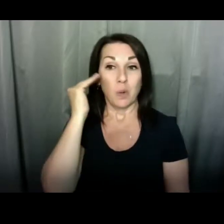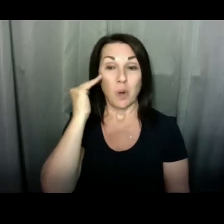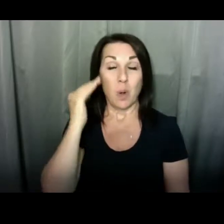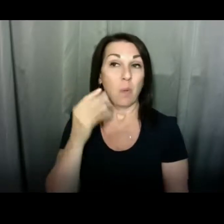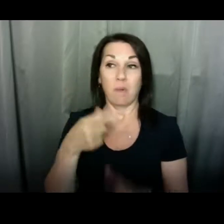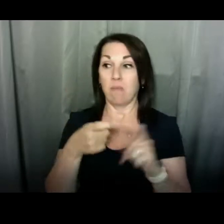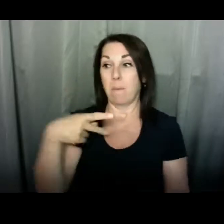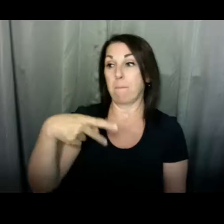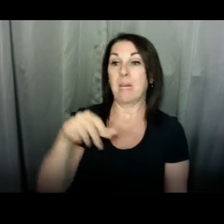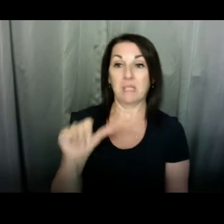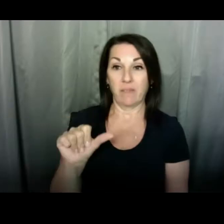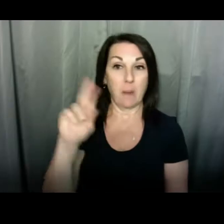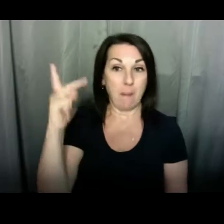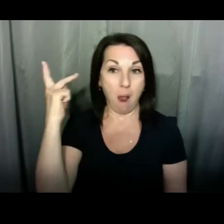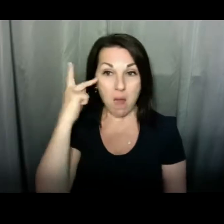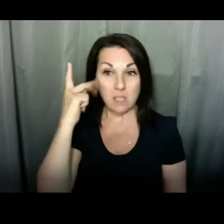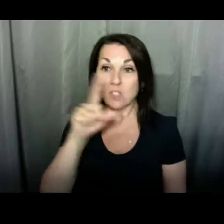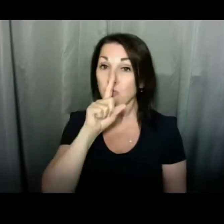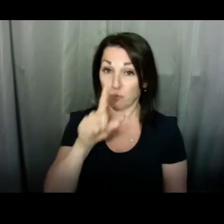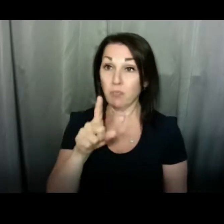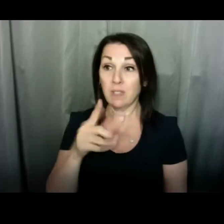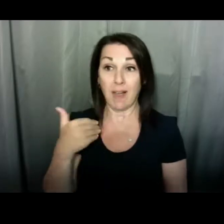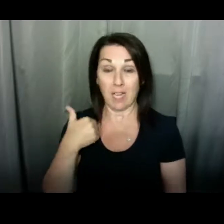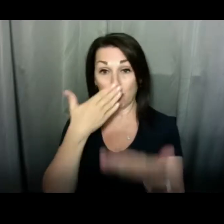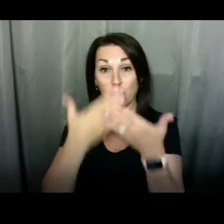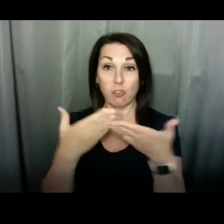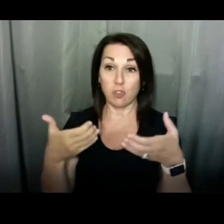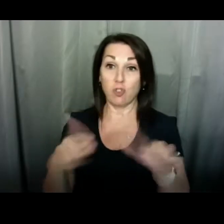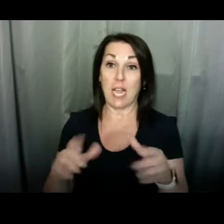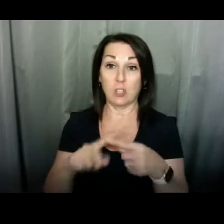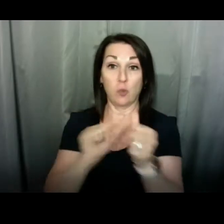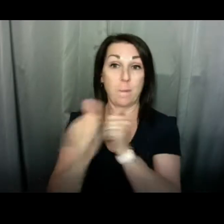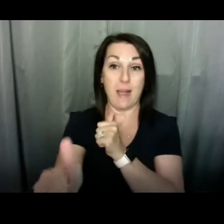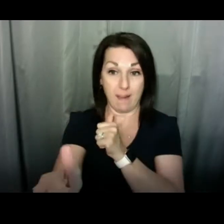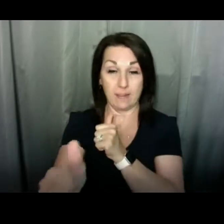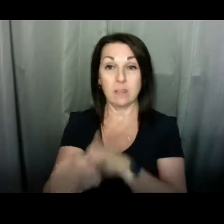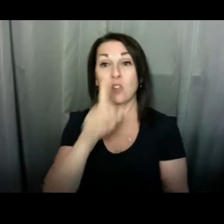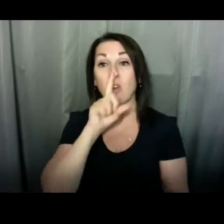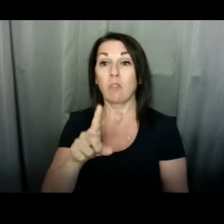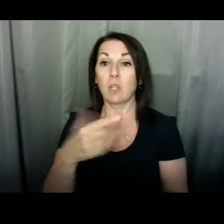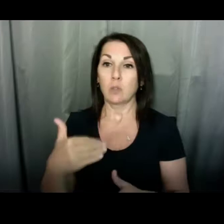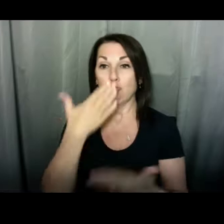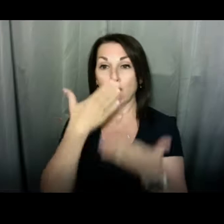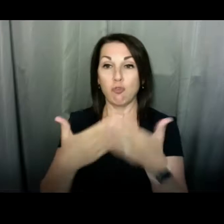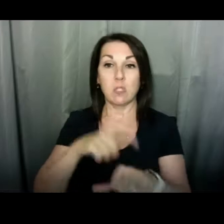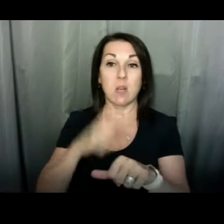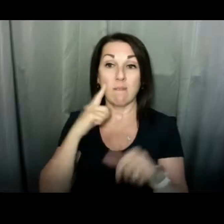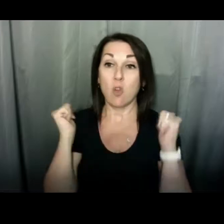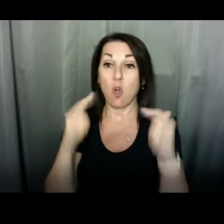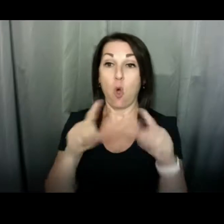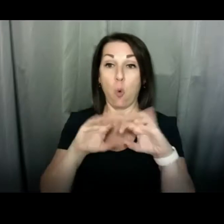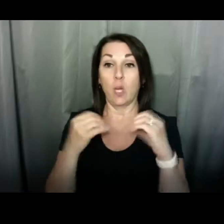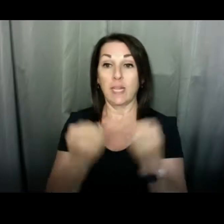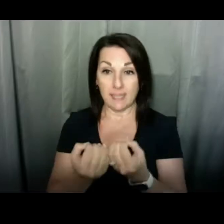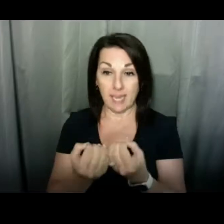Pennsylvania politics, it has a real chance now. And so really, this is a really good time for all